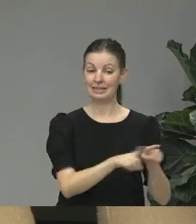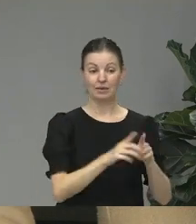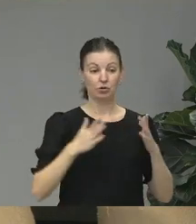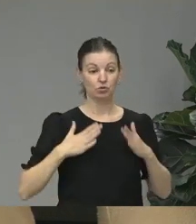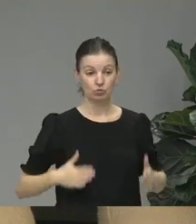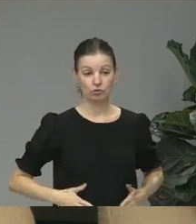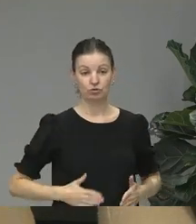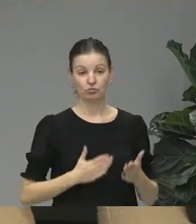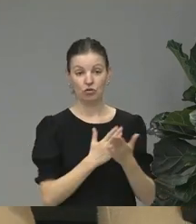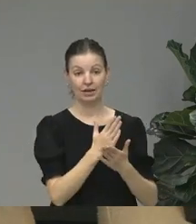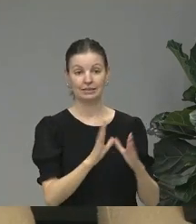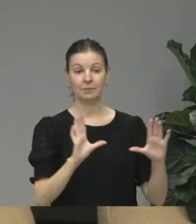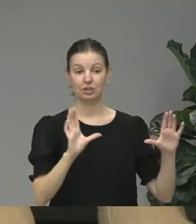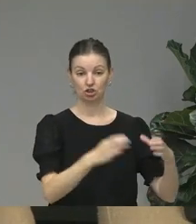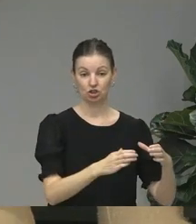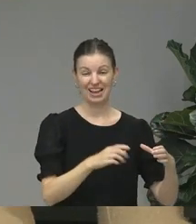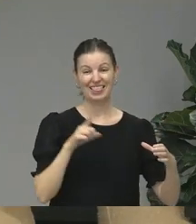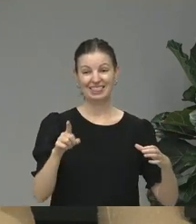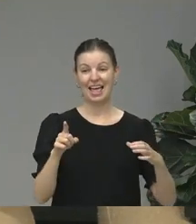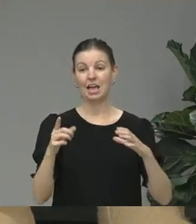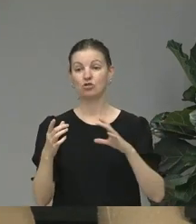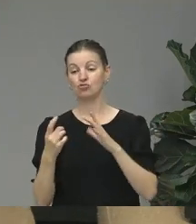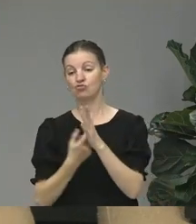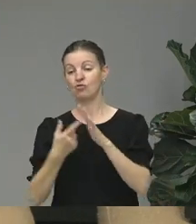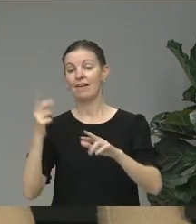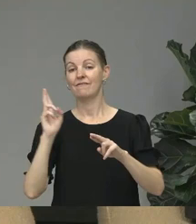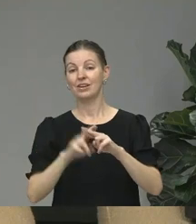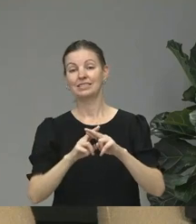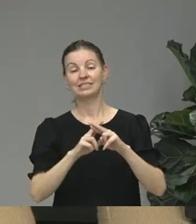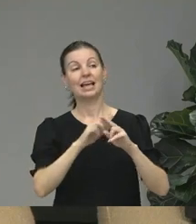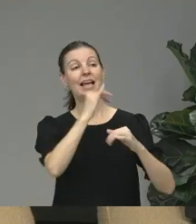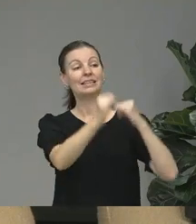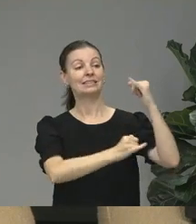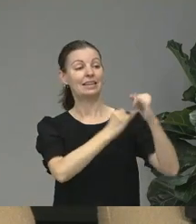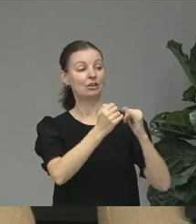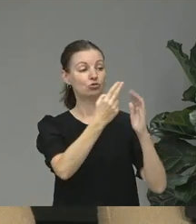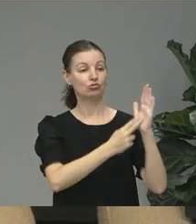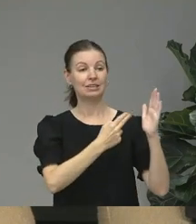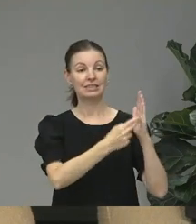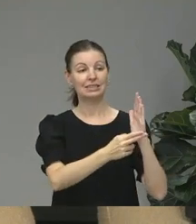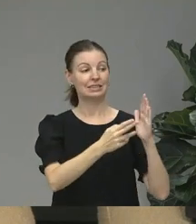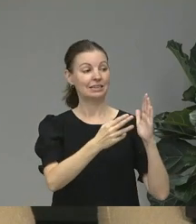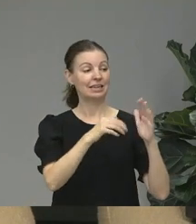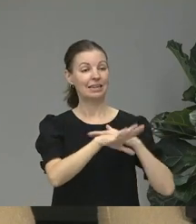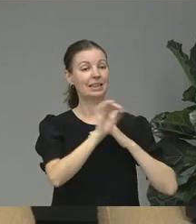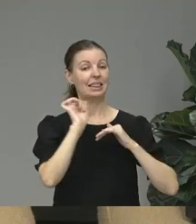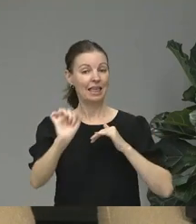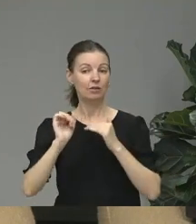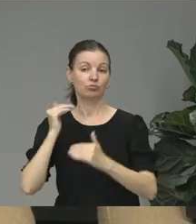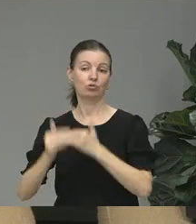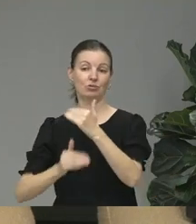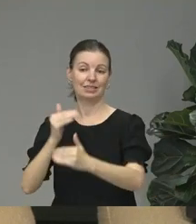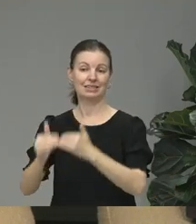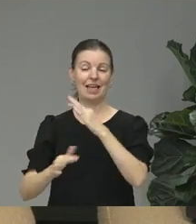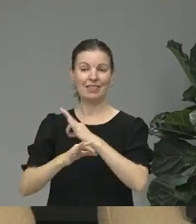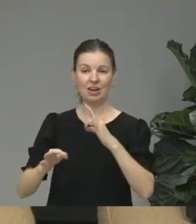Commission, references the international treaties in part of their key processes. They're not